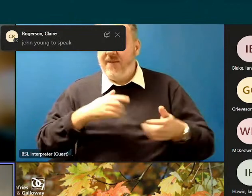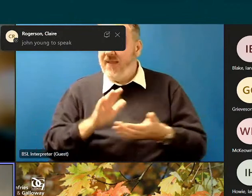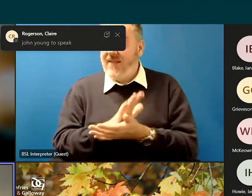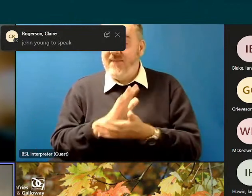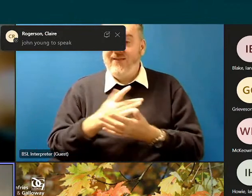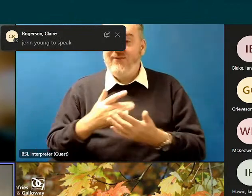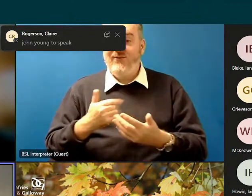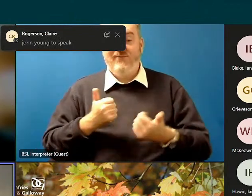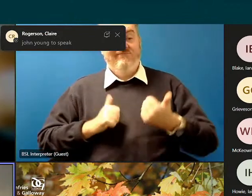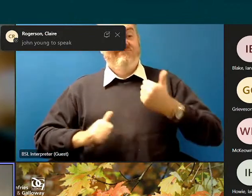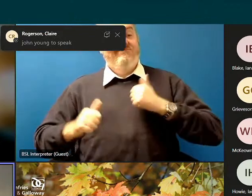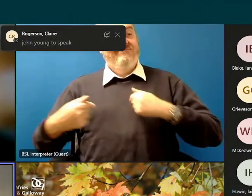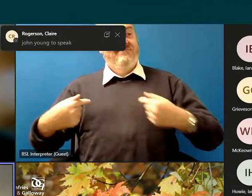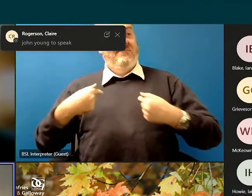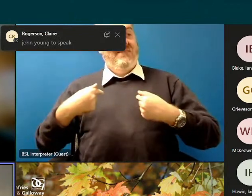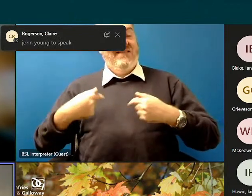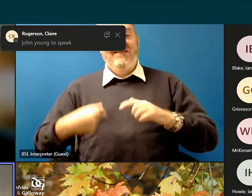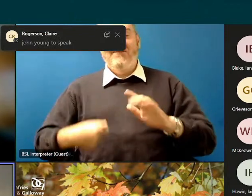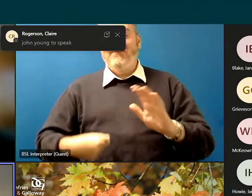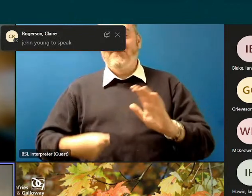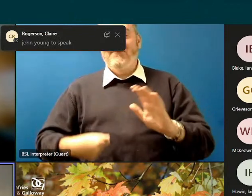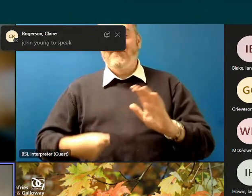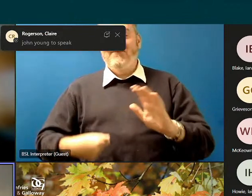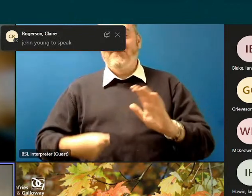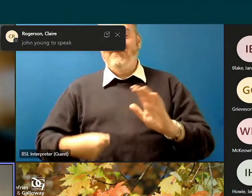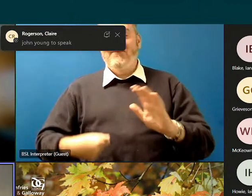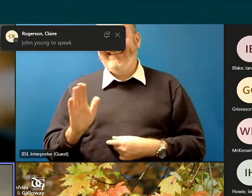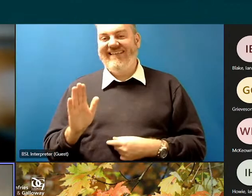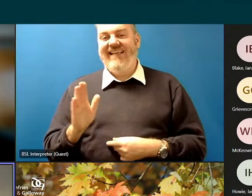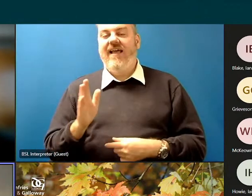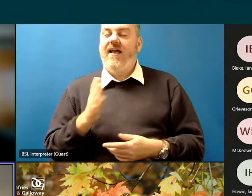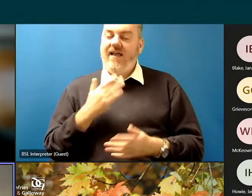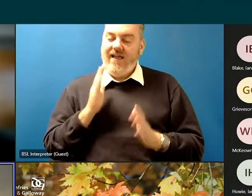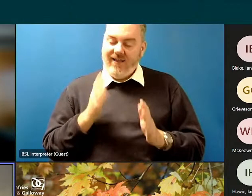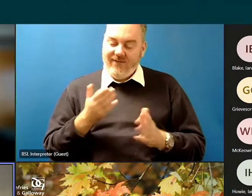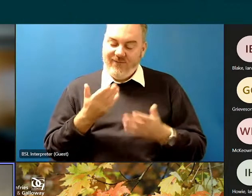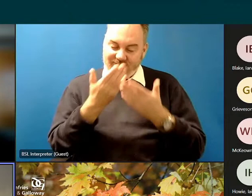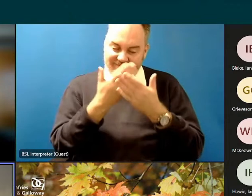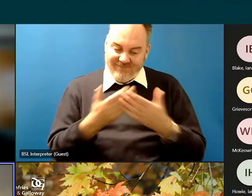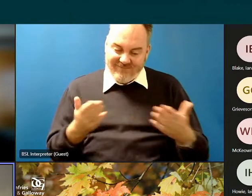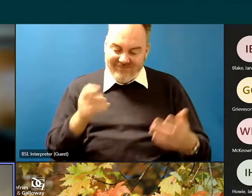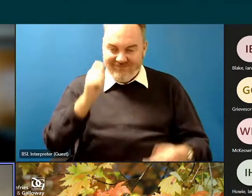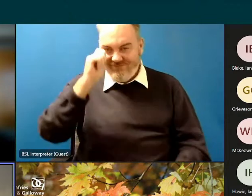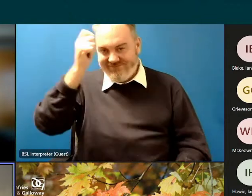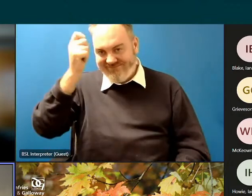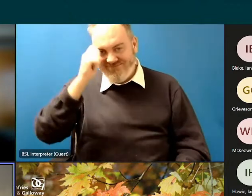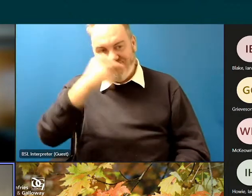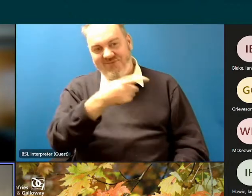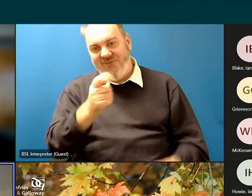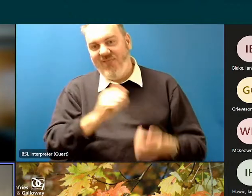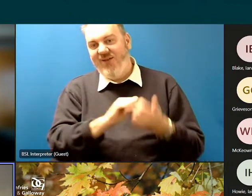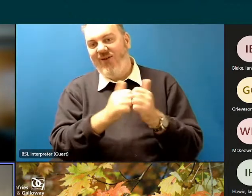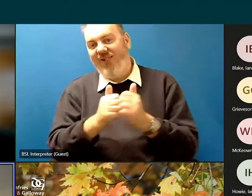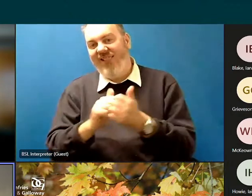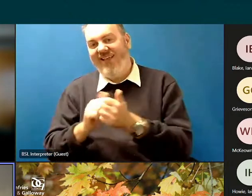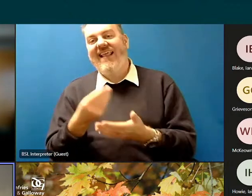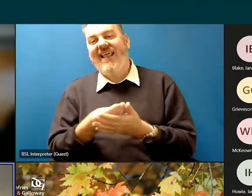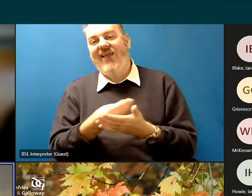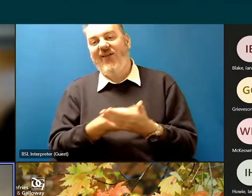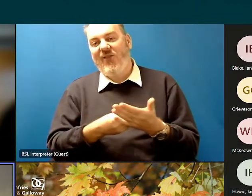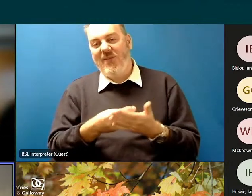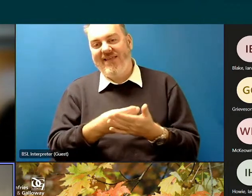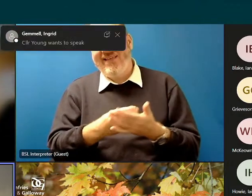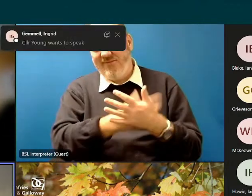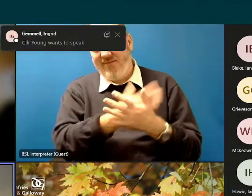credit as possible for the strategic housing team, should also recognise that through our colleagues in economic development, there was